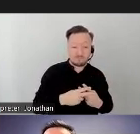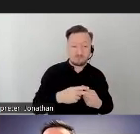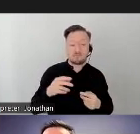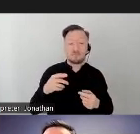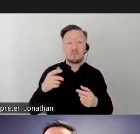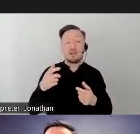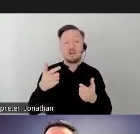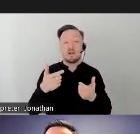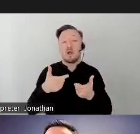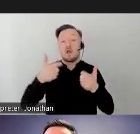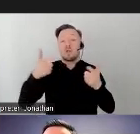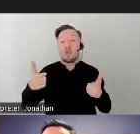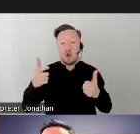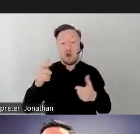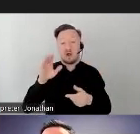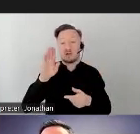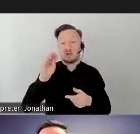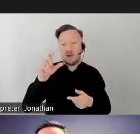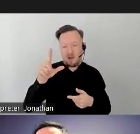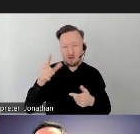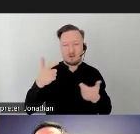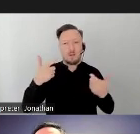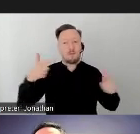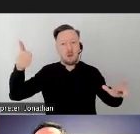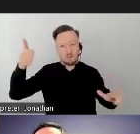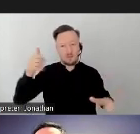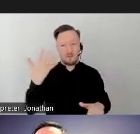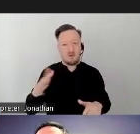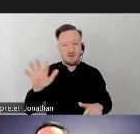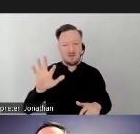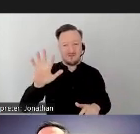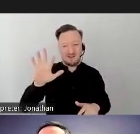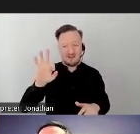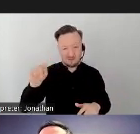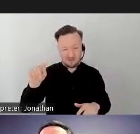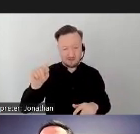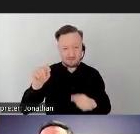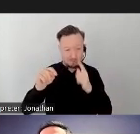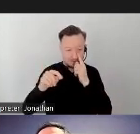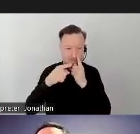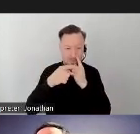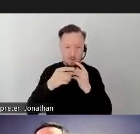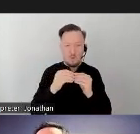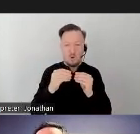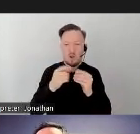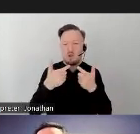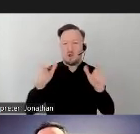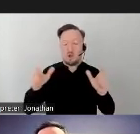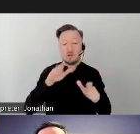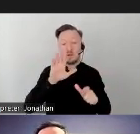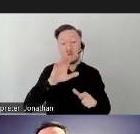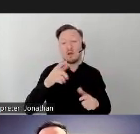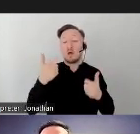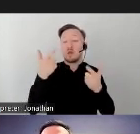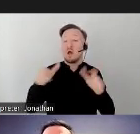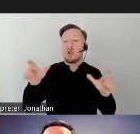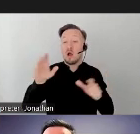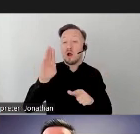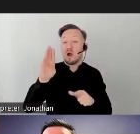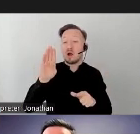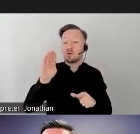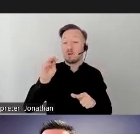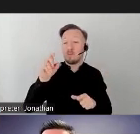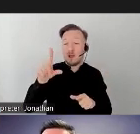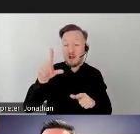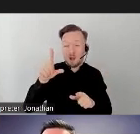5 feet or so. It's divided into different segments, and we'll talk about that briefly. The goal or the function of large bowel is to